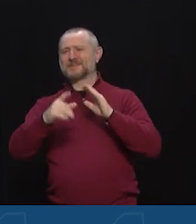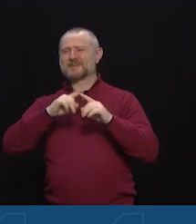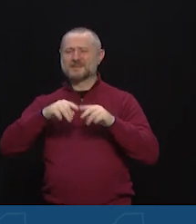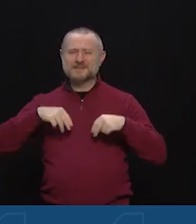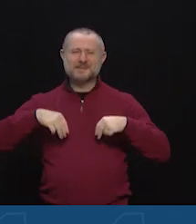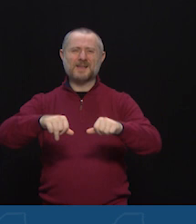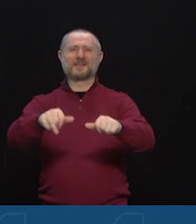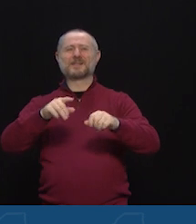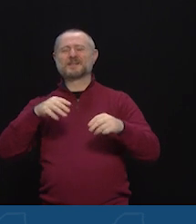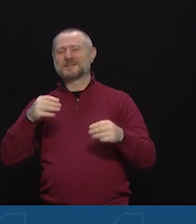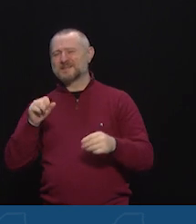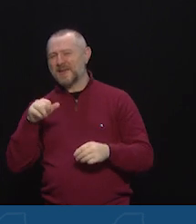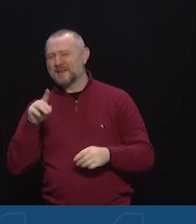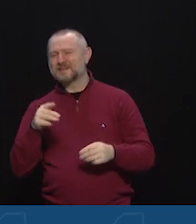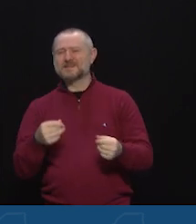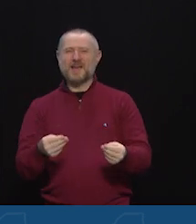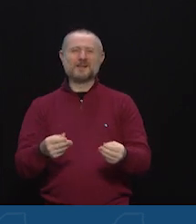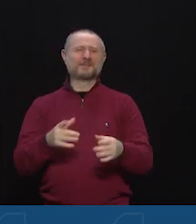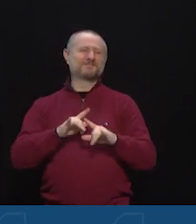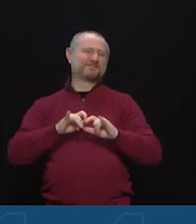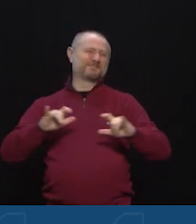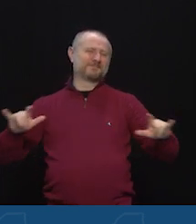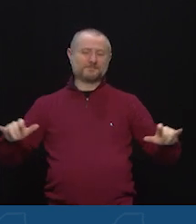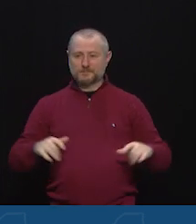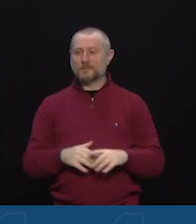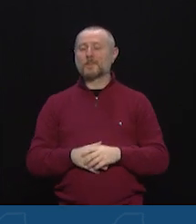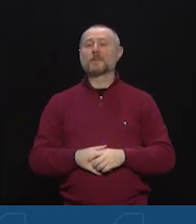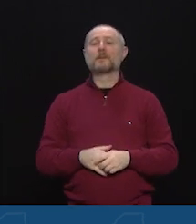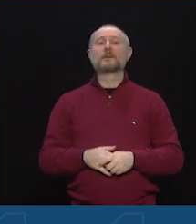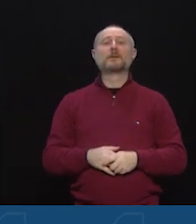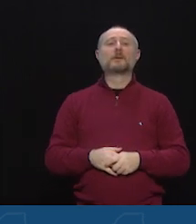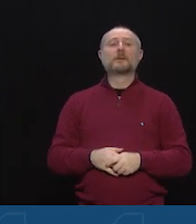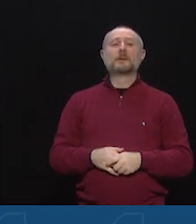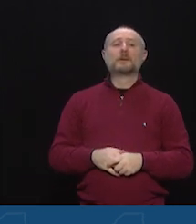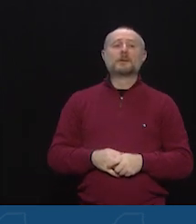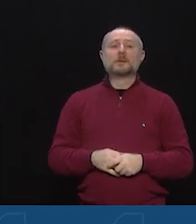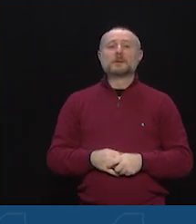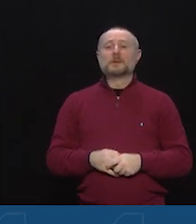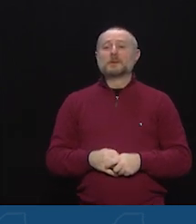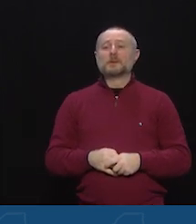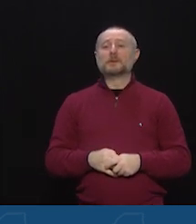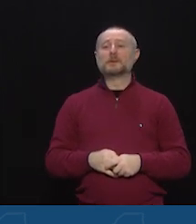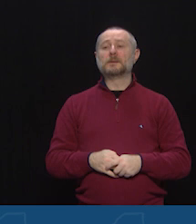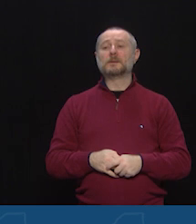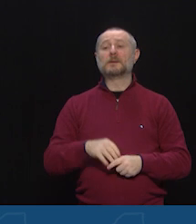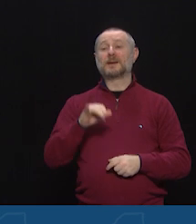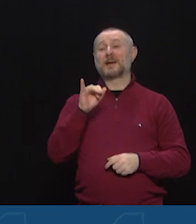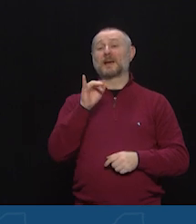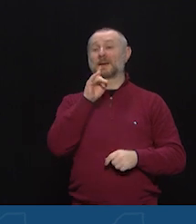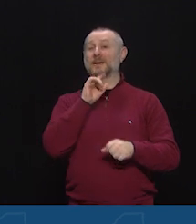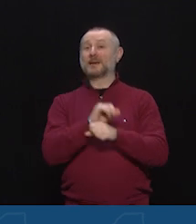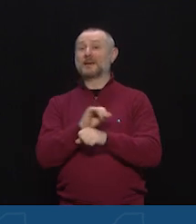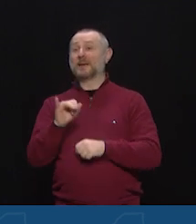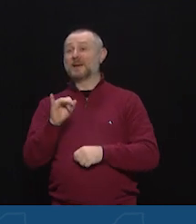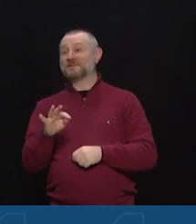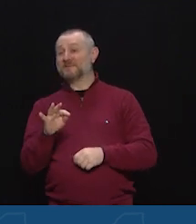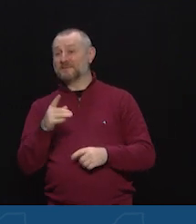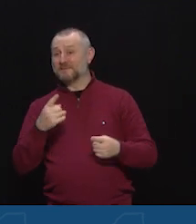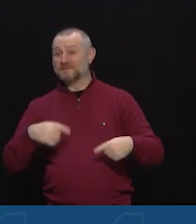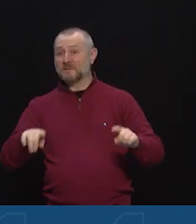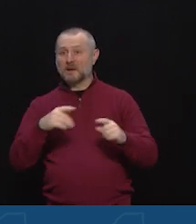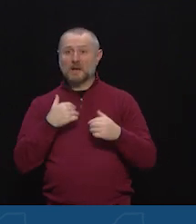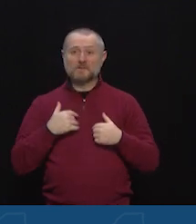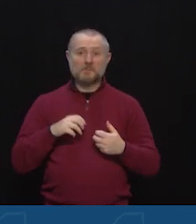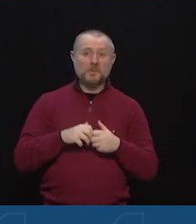we get hit with this very difficult storm. If anyone has issues with heating